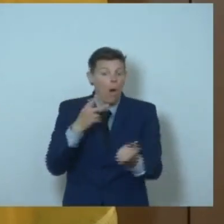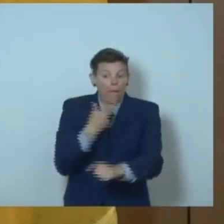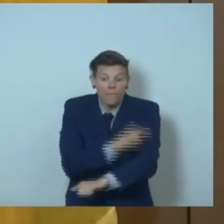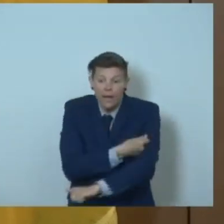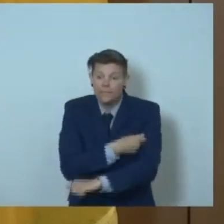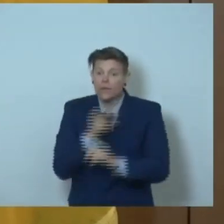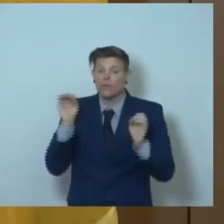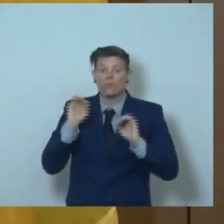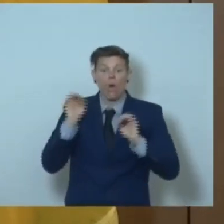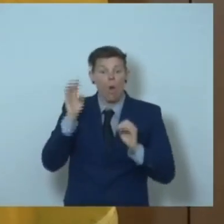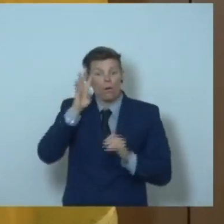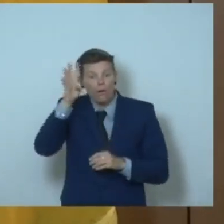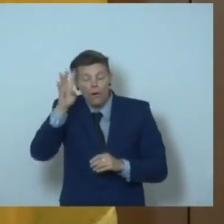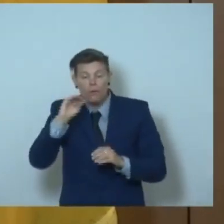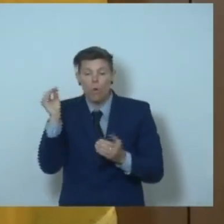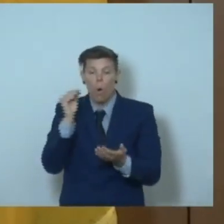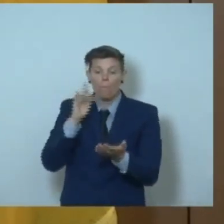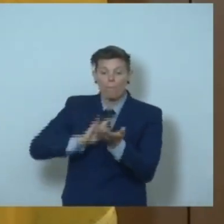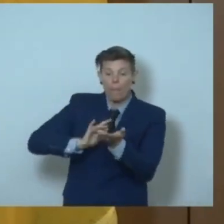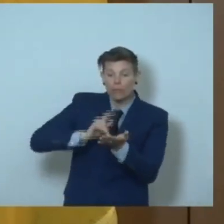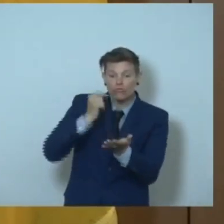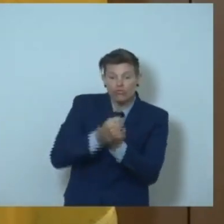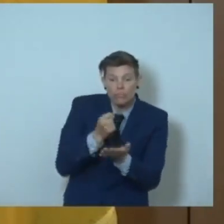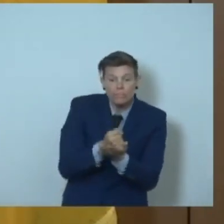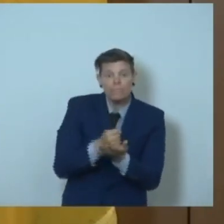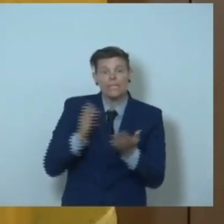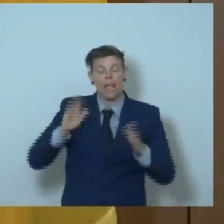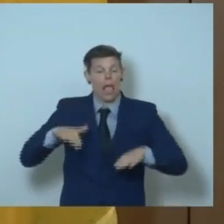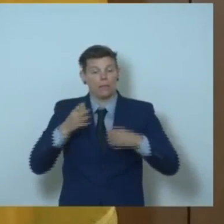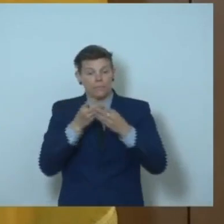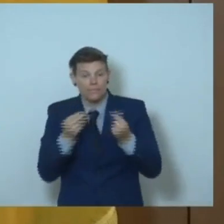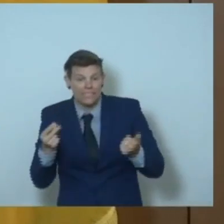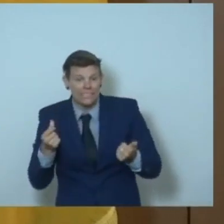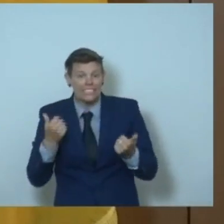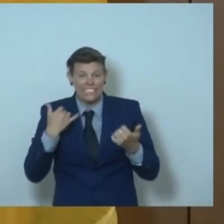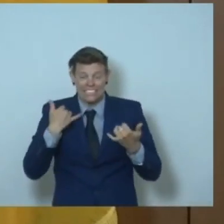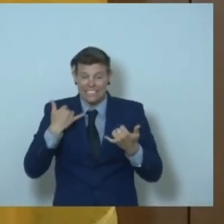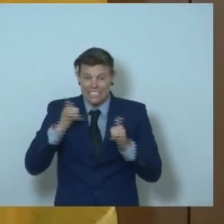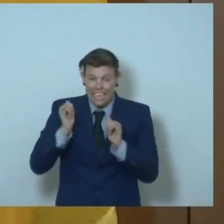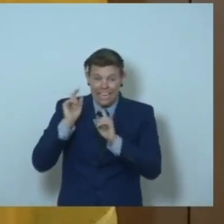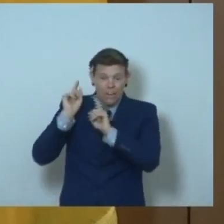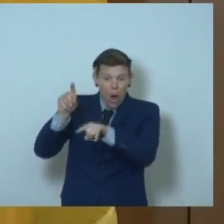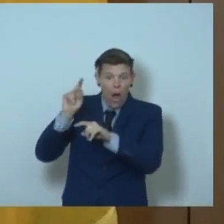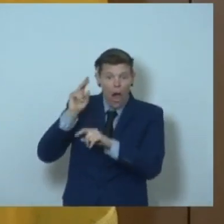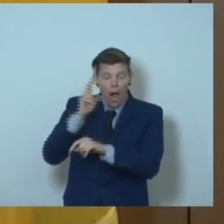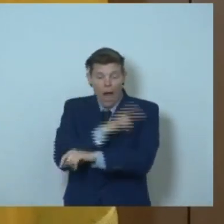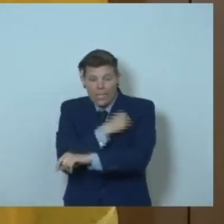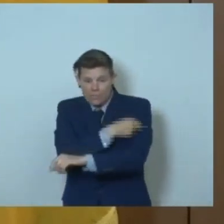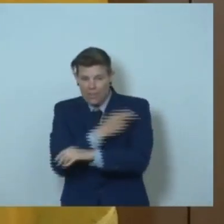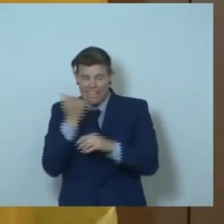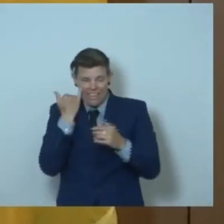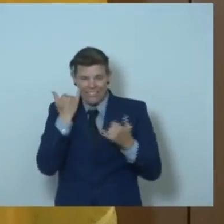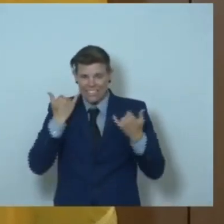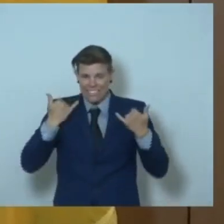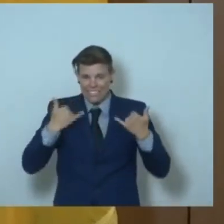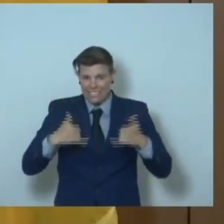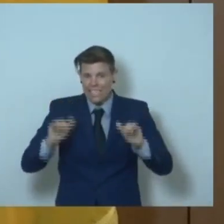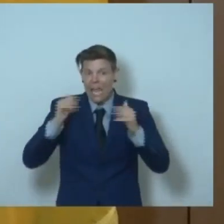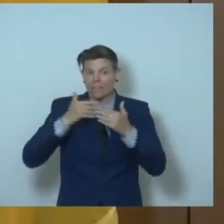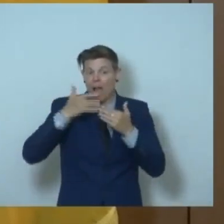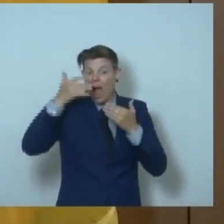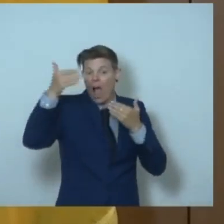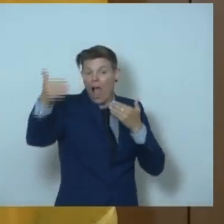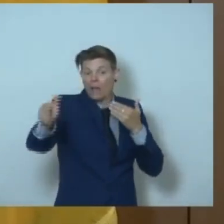it last a day, and nobody goes to the hospital, and I'm being, I'm giving you an extreme positive hypothetical that no